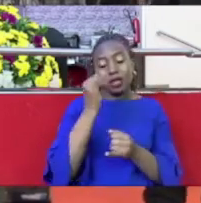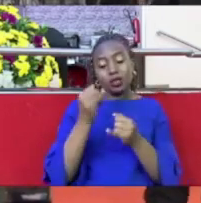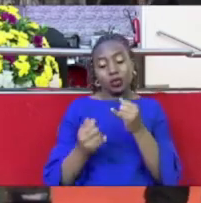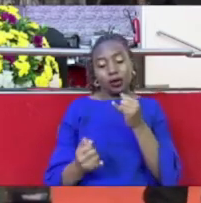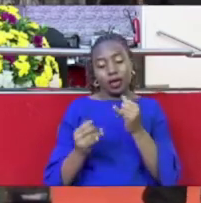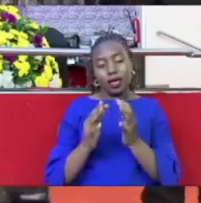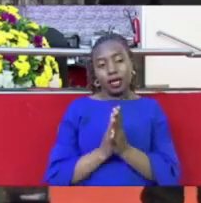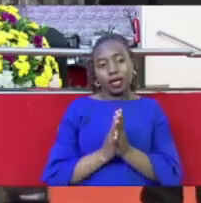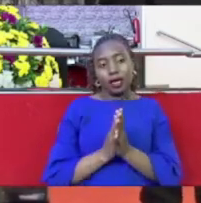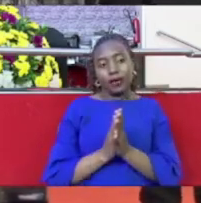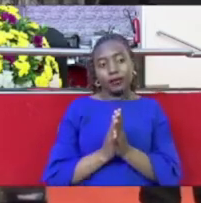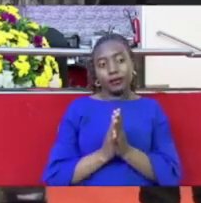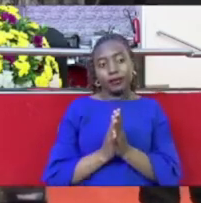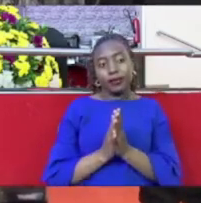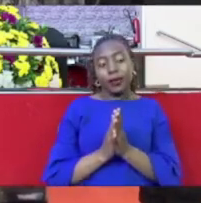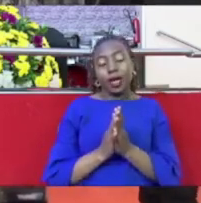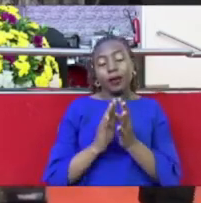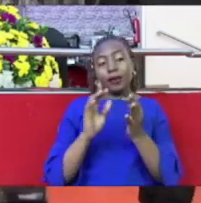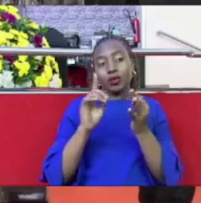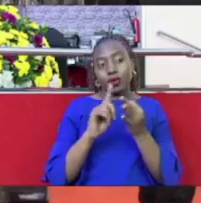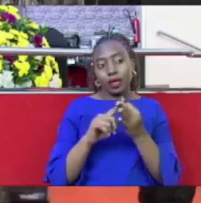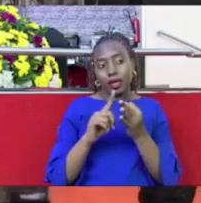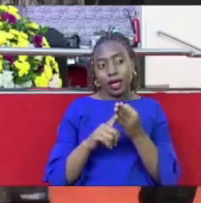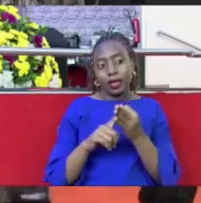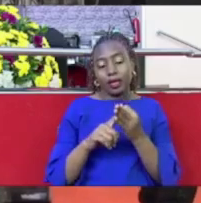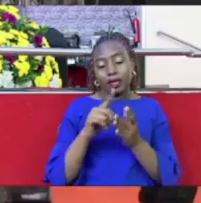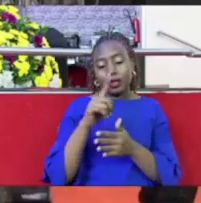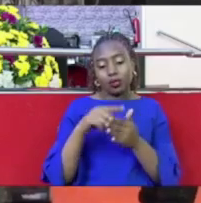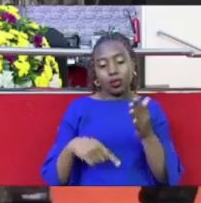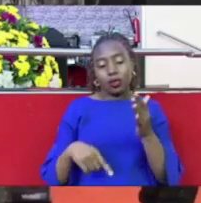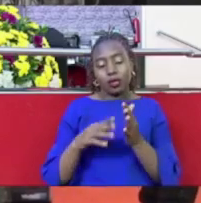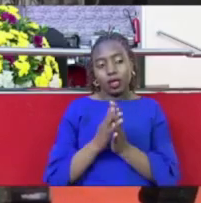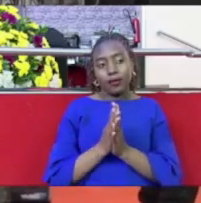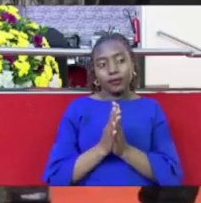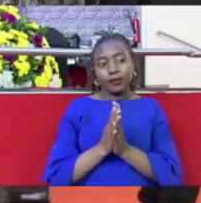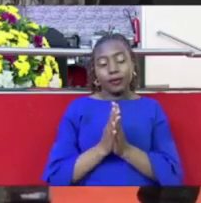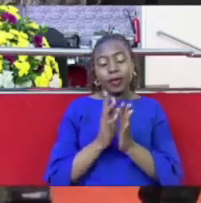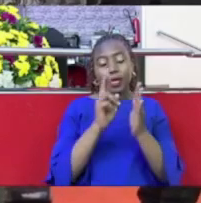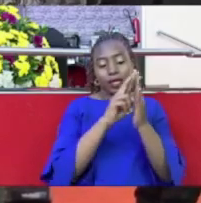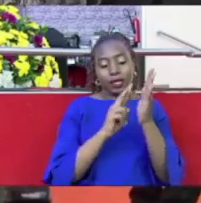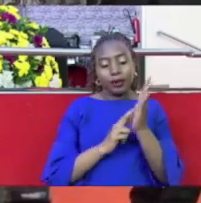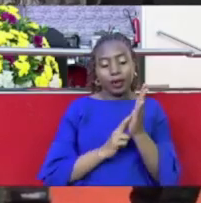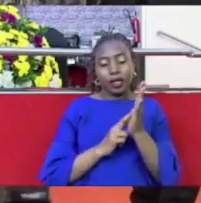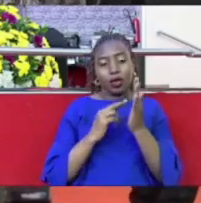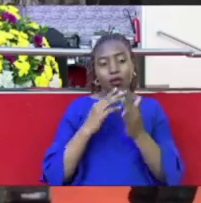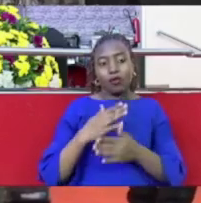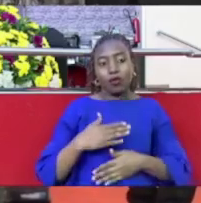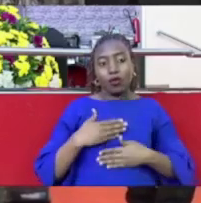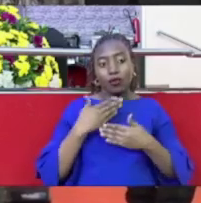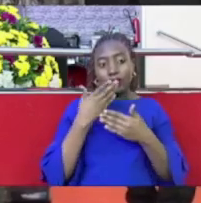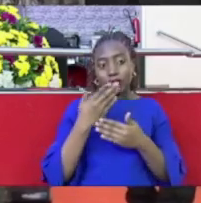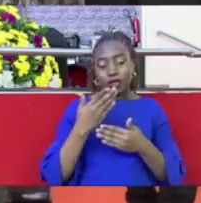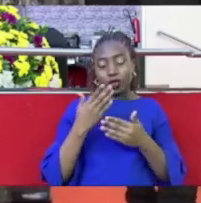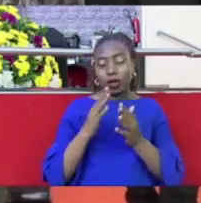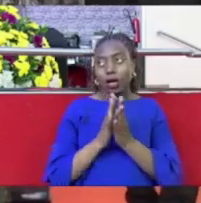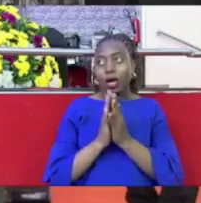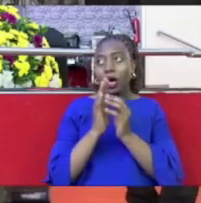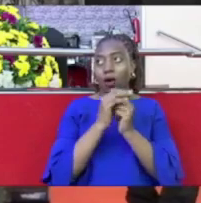third category is that the discipline of confession. Na kundi la tatu likawa ni nidhamu ya kukiri,